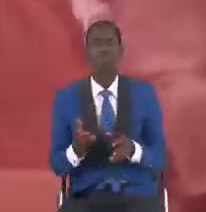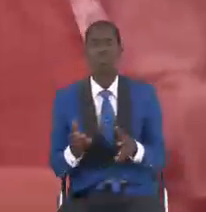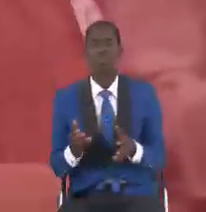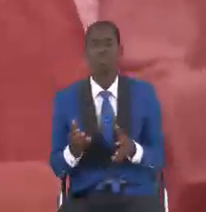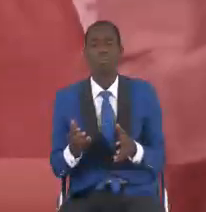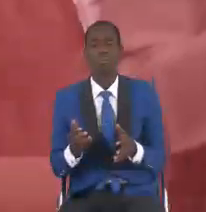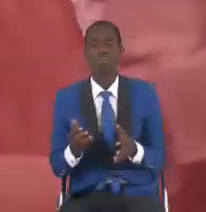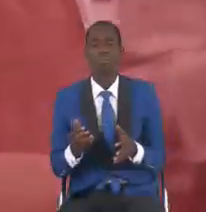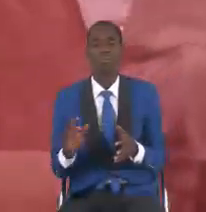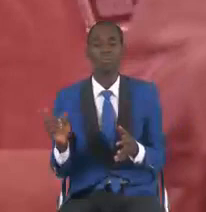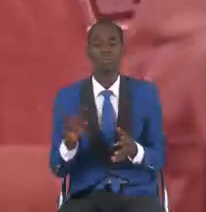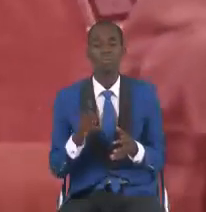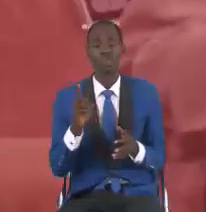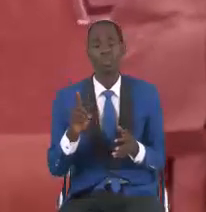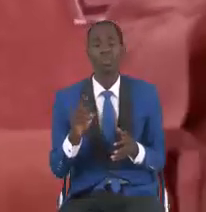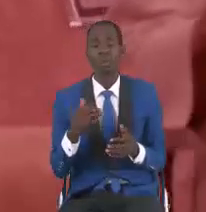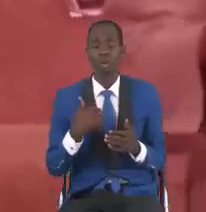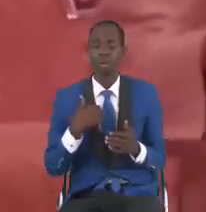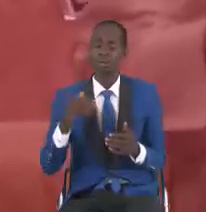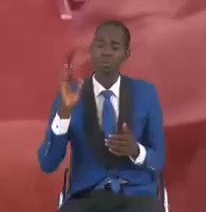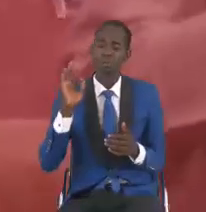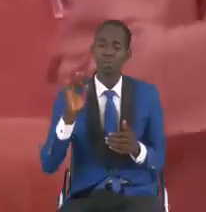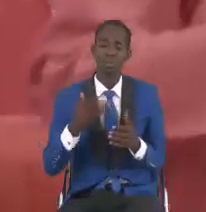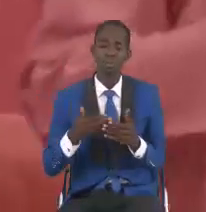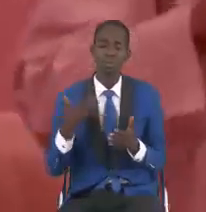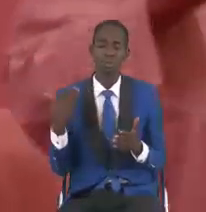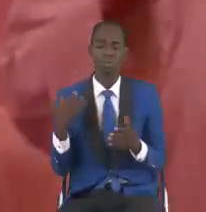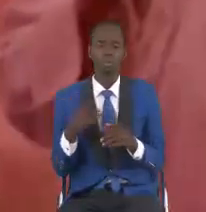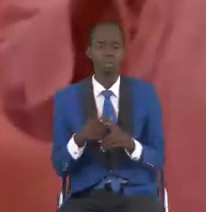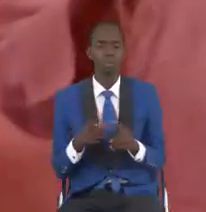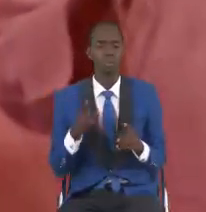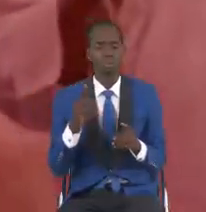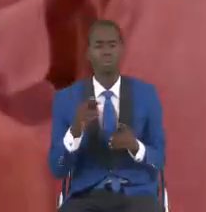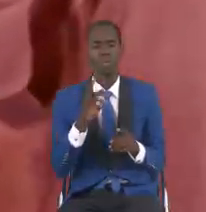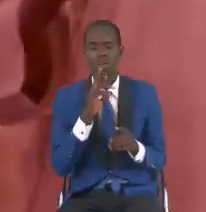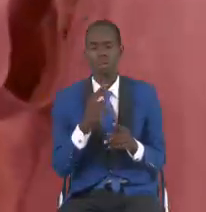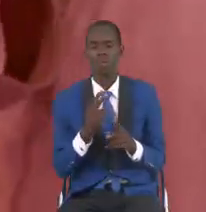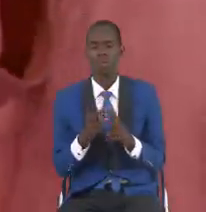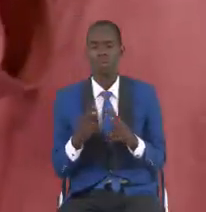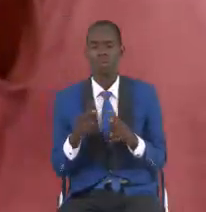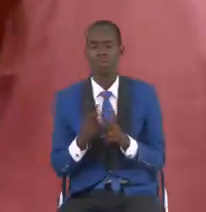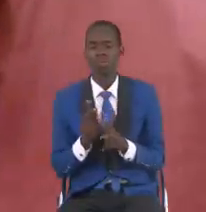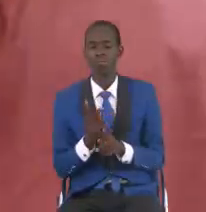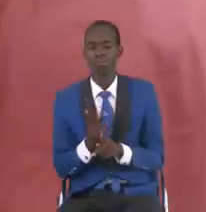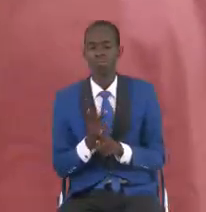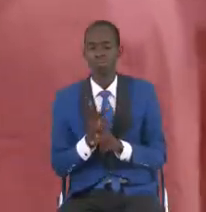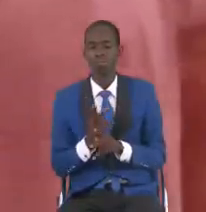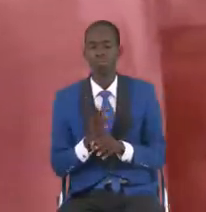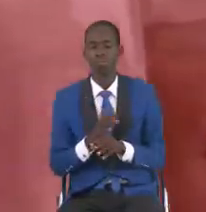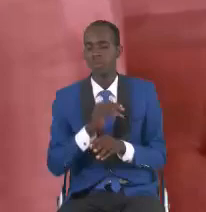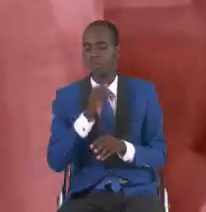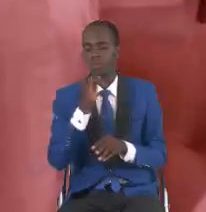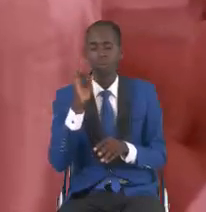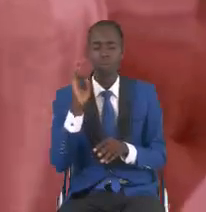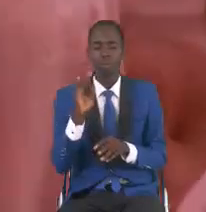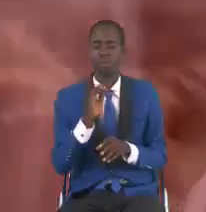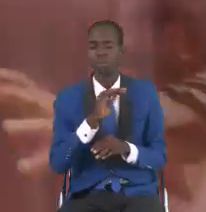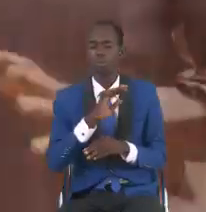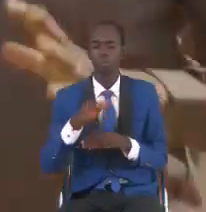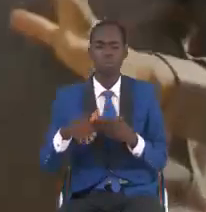where you have preached before, but you are very careful, you are not preaching the whole